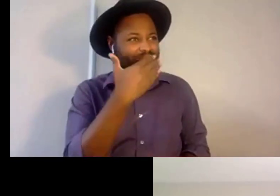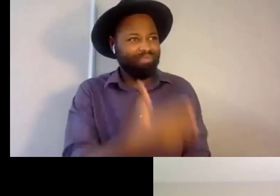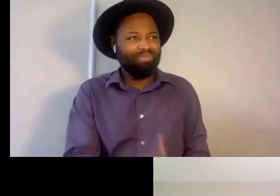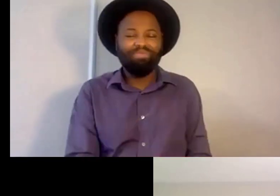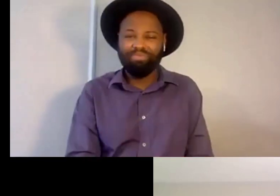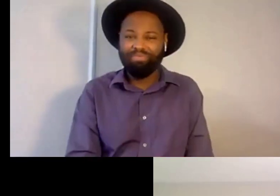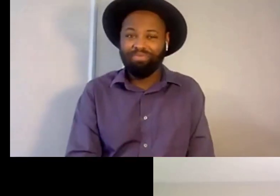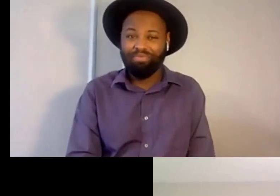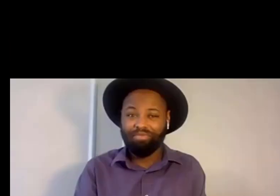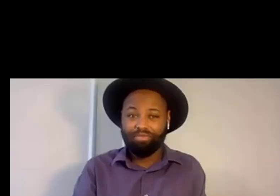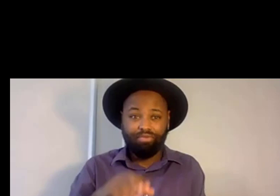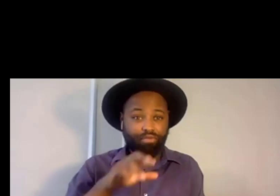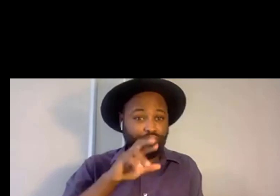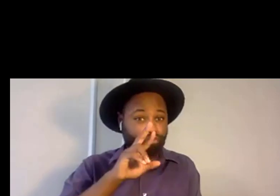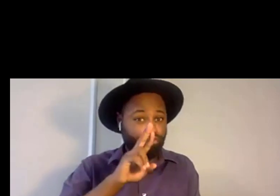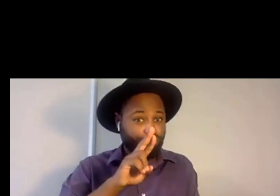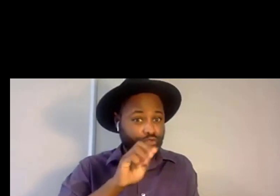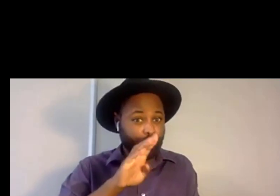And Rebecca?